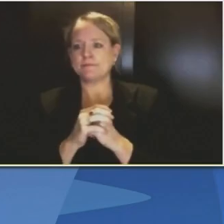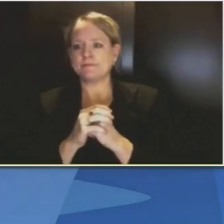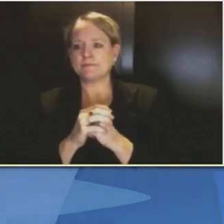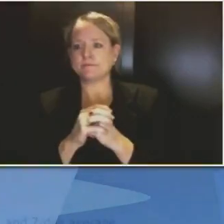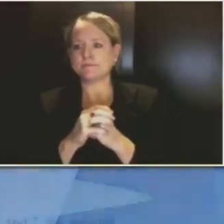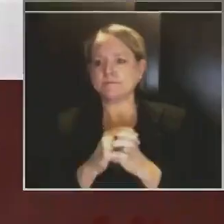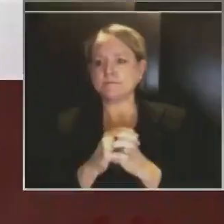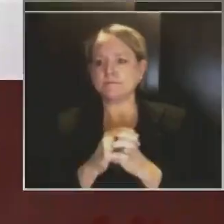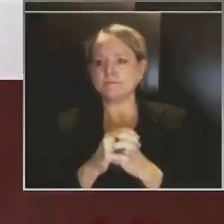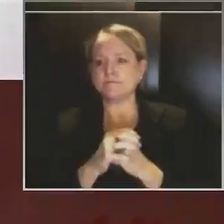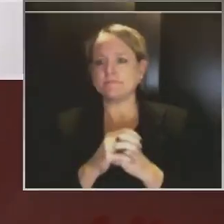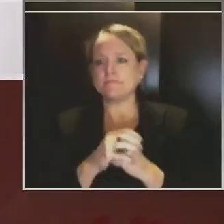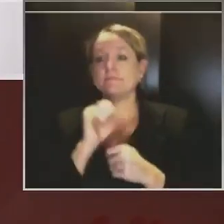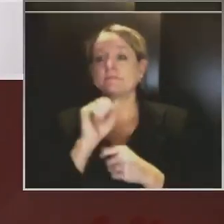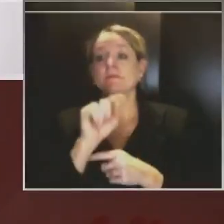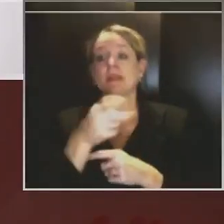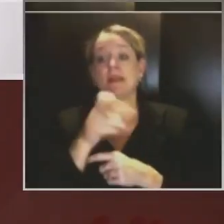county?